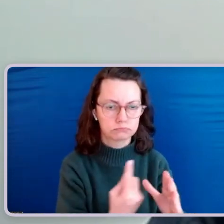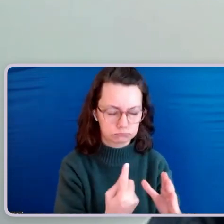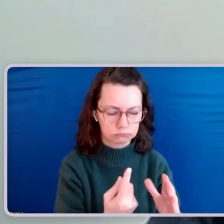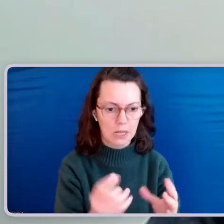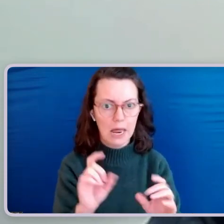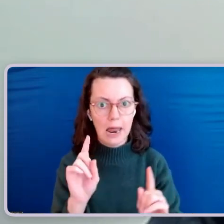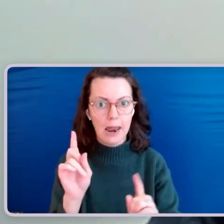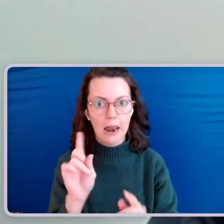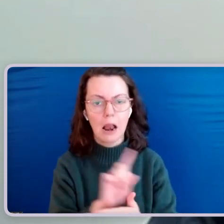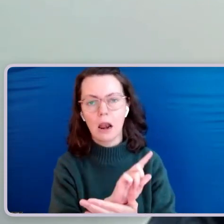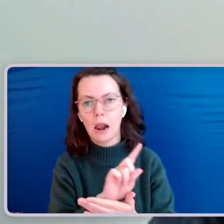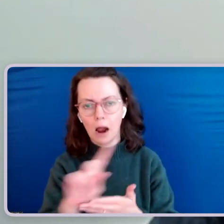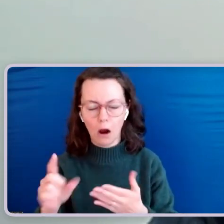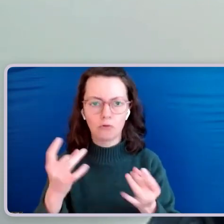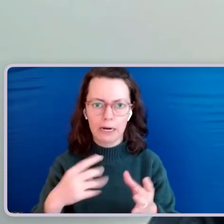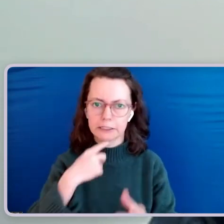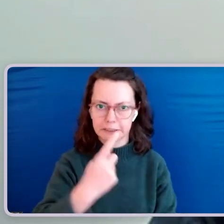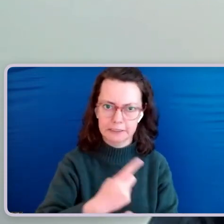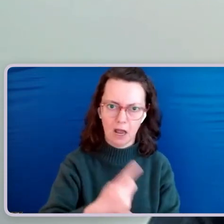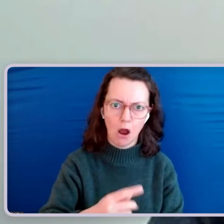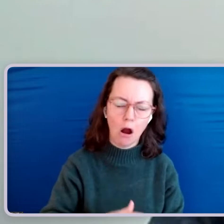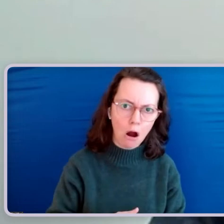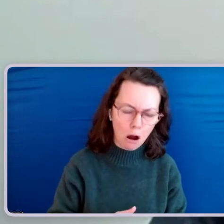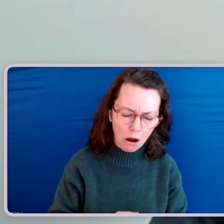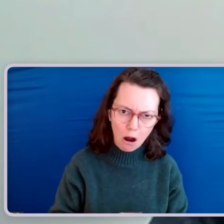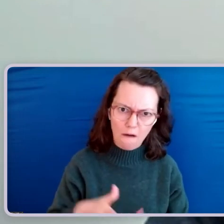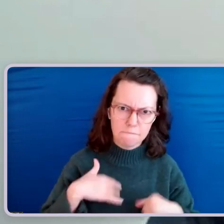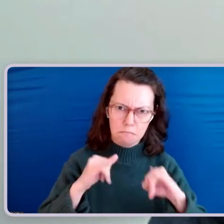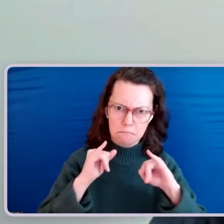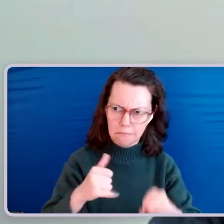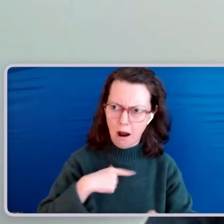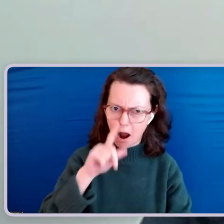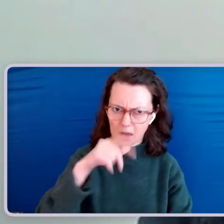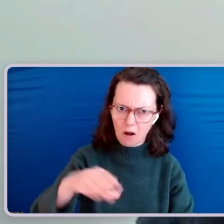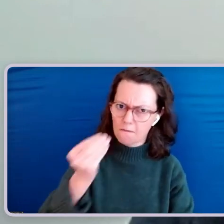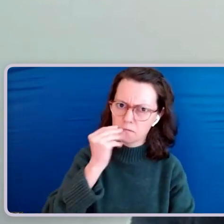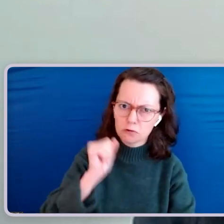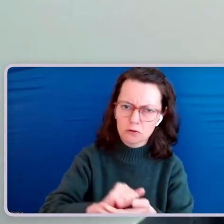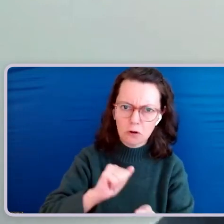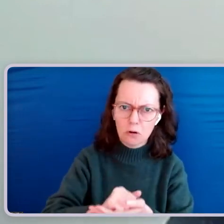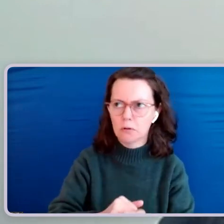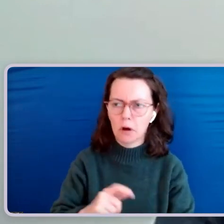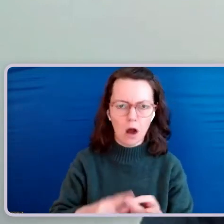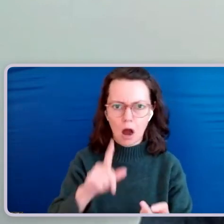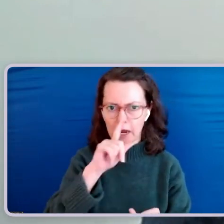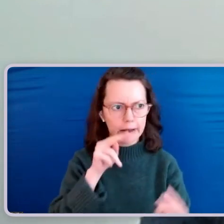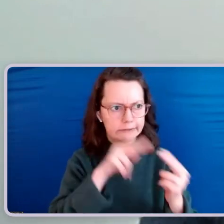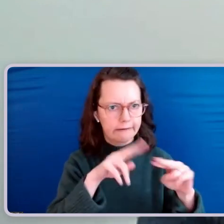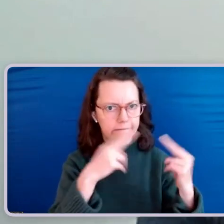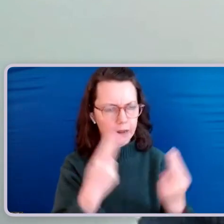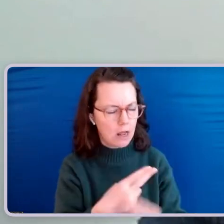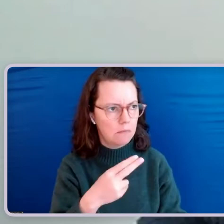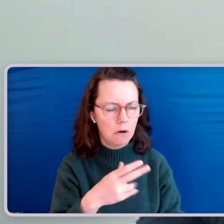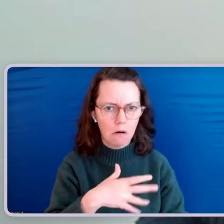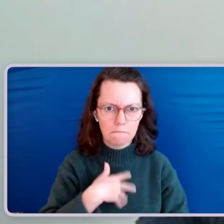do like simple things like going to the grocery store or seeing their families